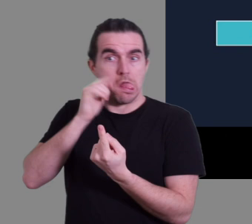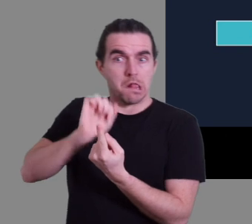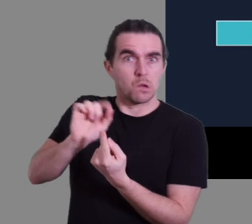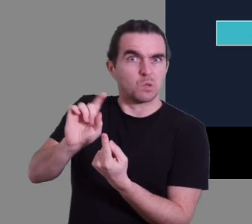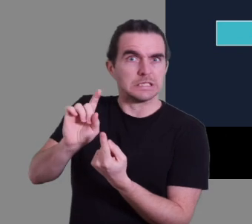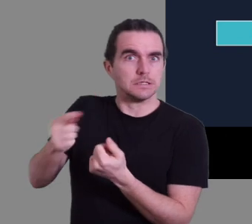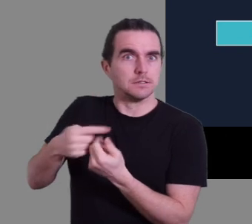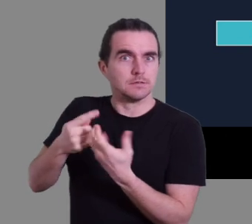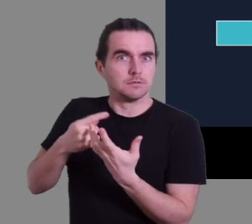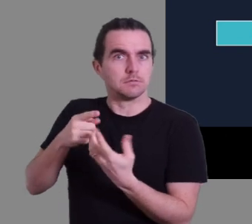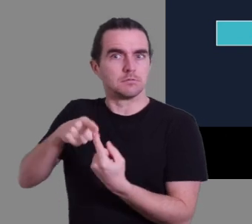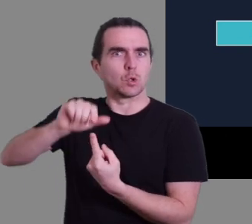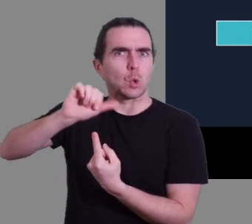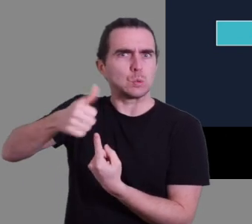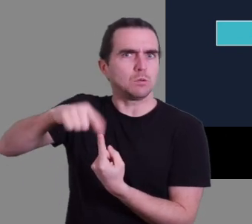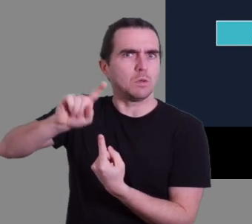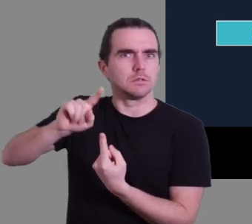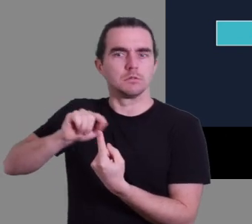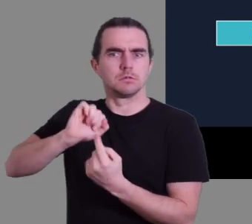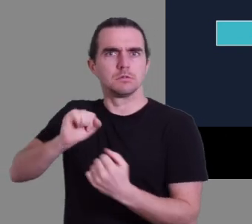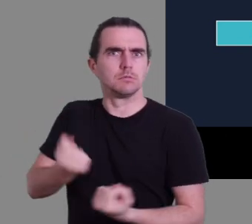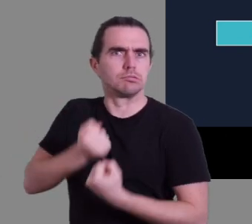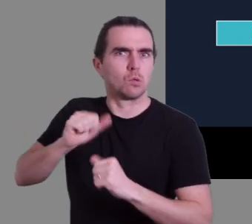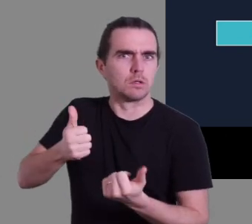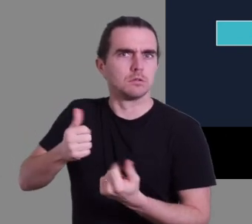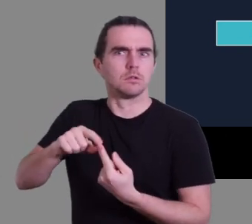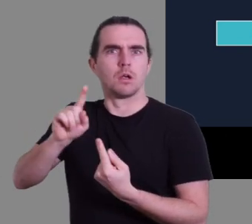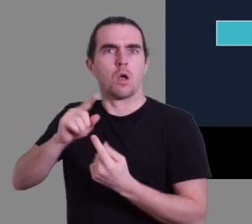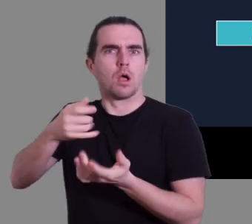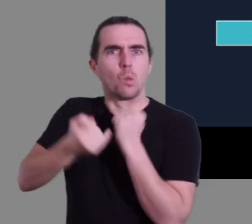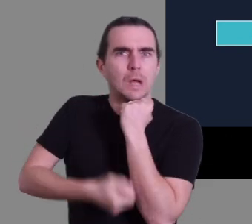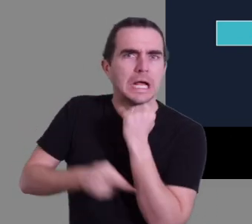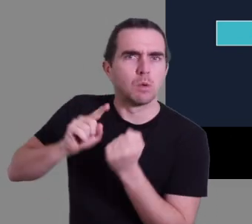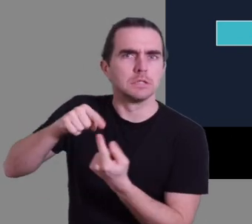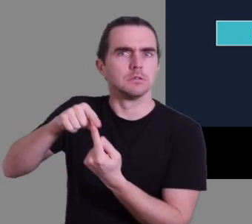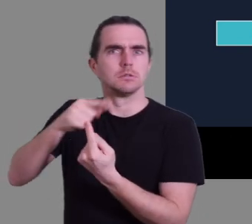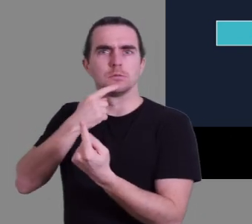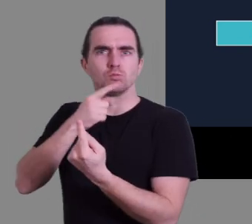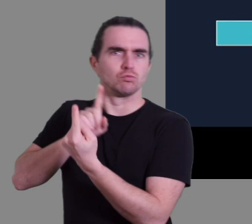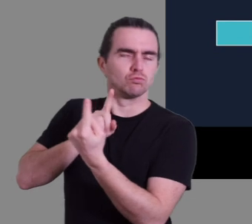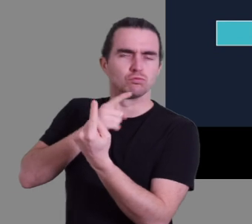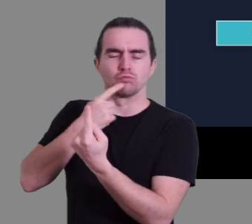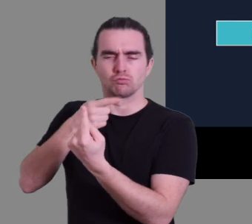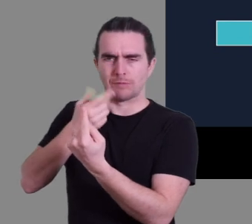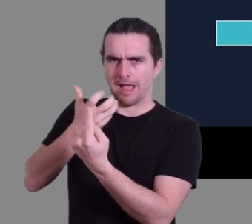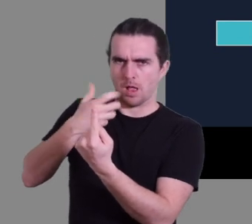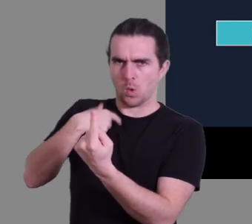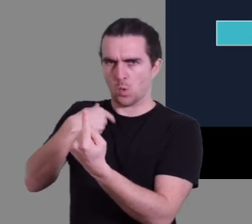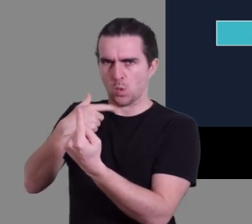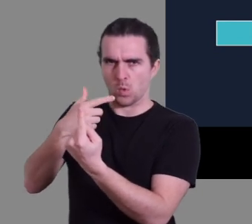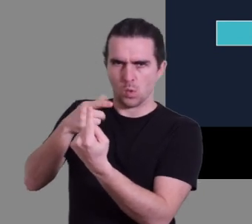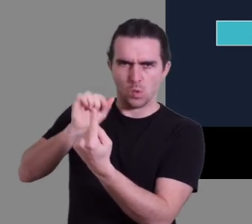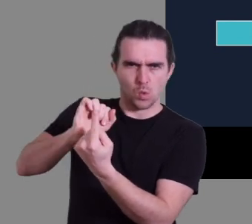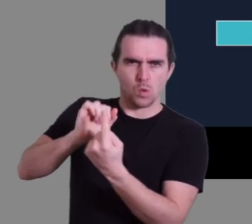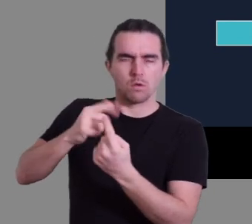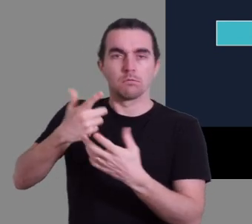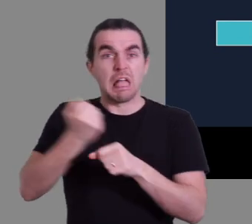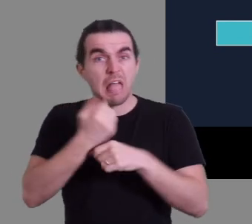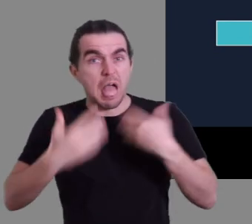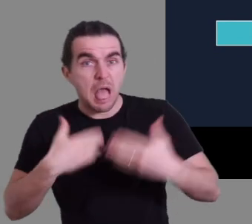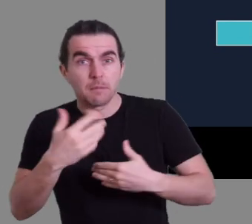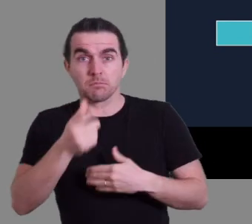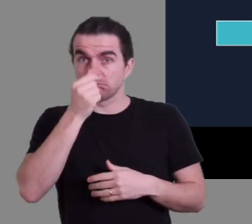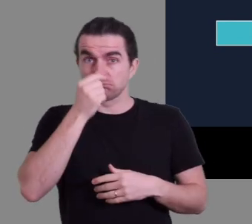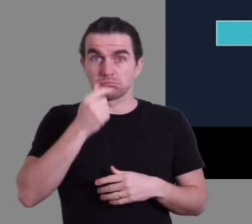his context, what's he good at? What's his strengths and weaknesses? And of course, that context may vary depending on the state of the game.